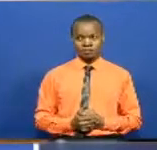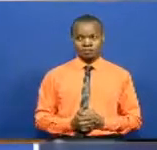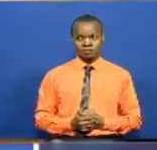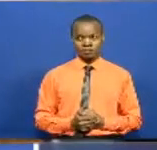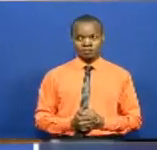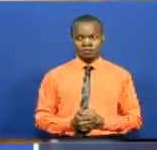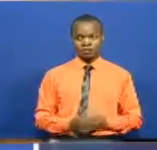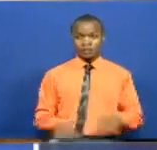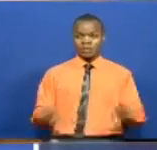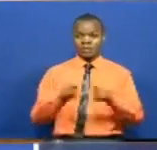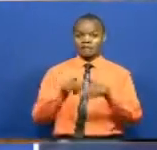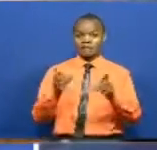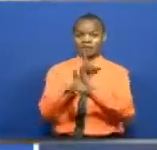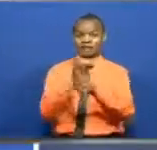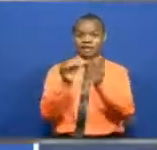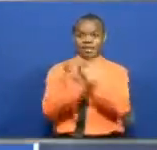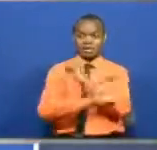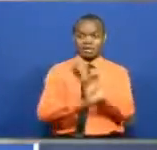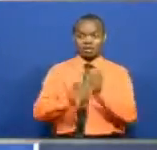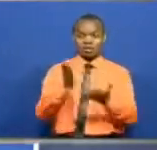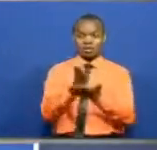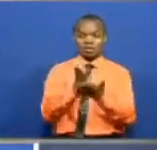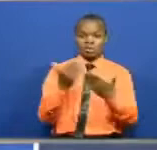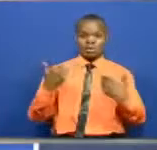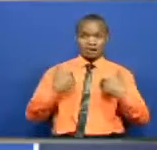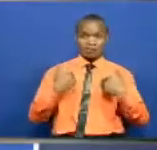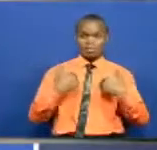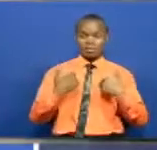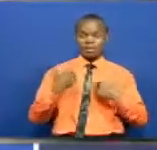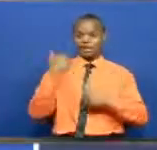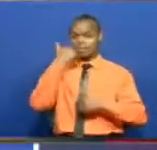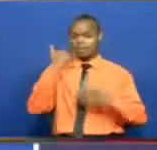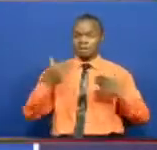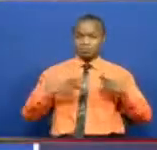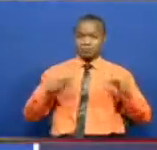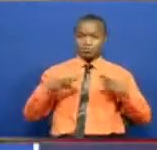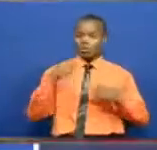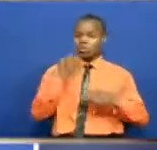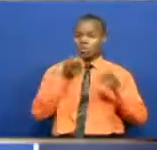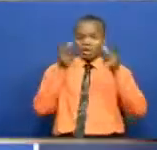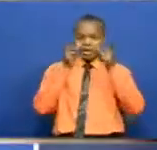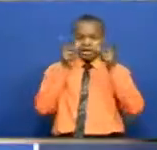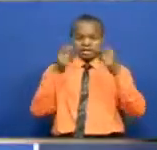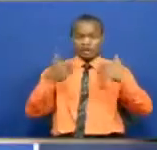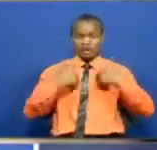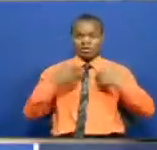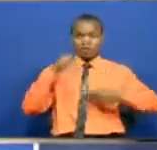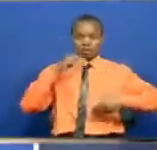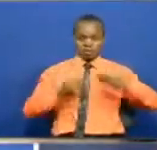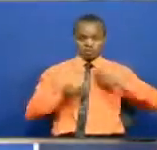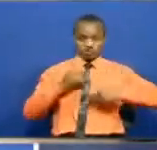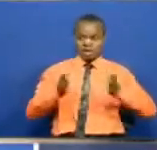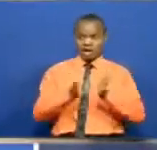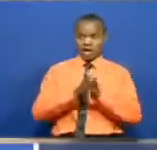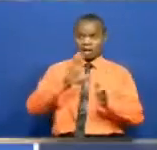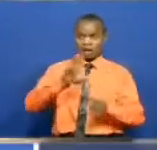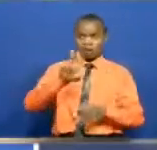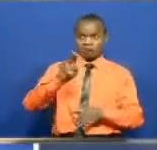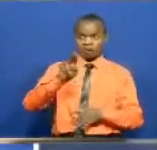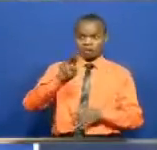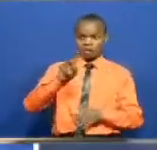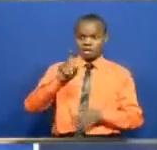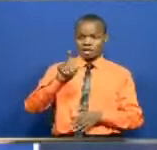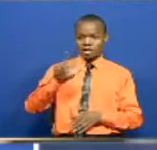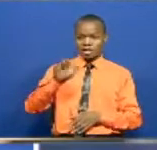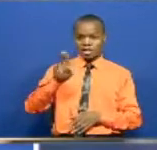Countries have brought with it its dire consequences to patients living with HIV in Busia and Budalangi. As it multiplies, it